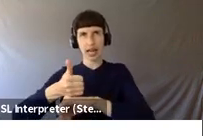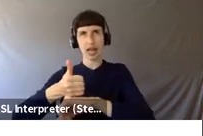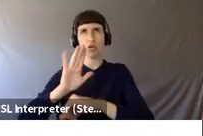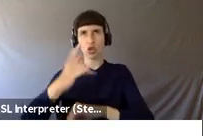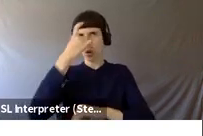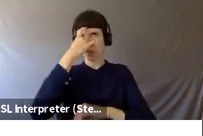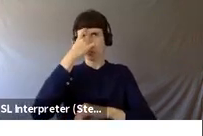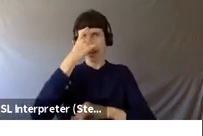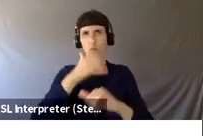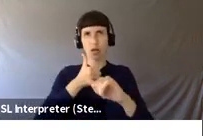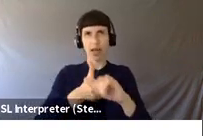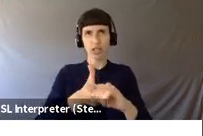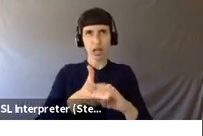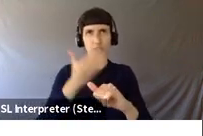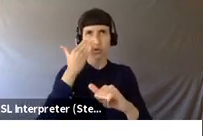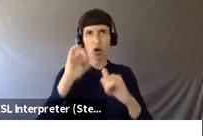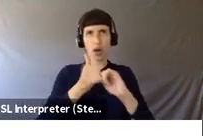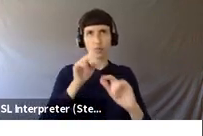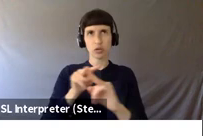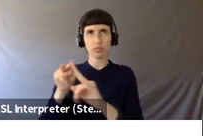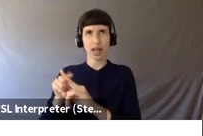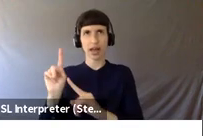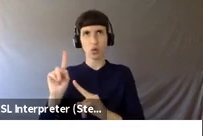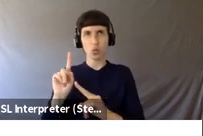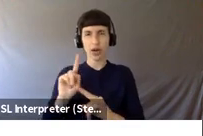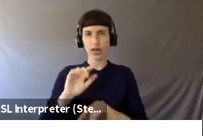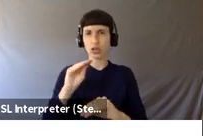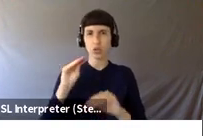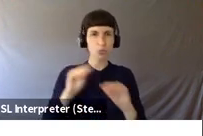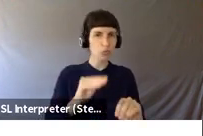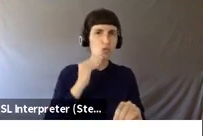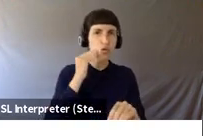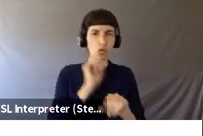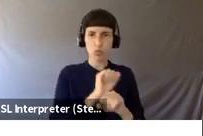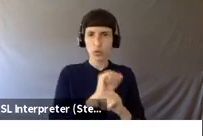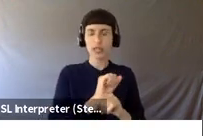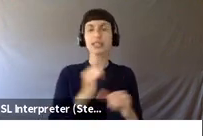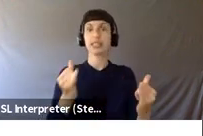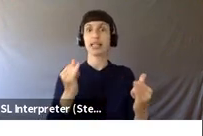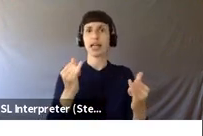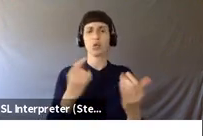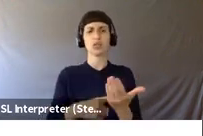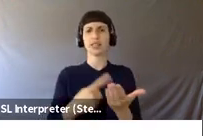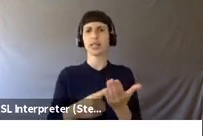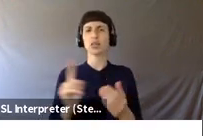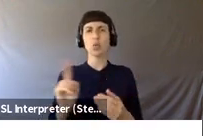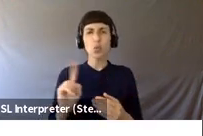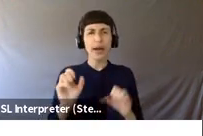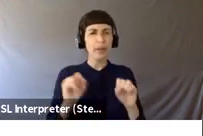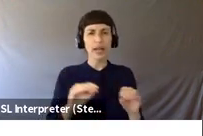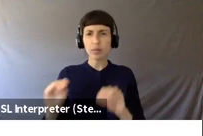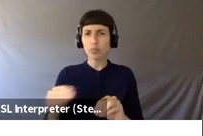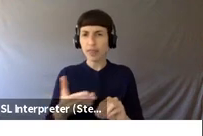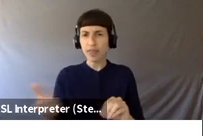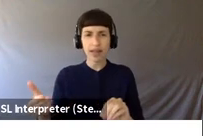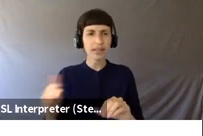catch up with it. Also today, we're going to think about the layout options, where things go and how do you manage things and how do you put things in those spaces that you want